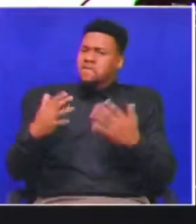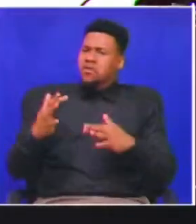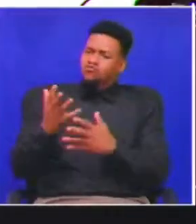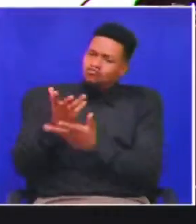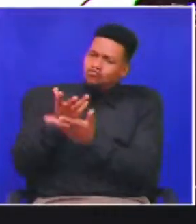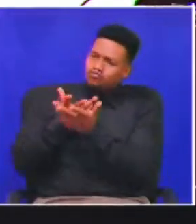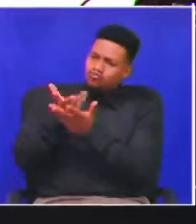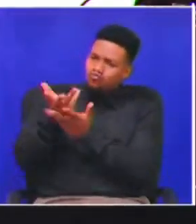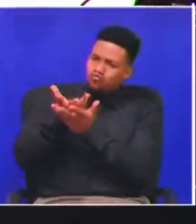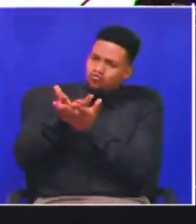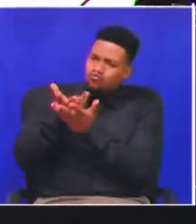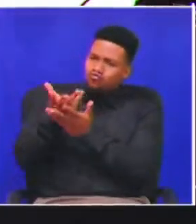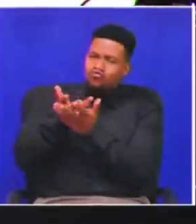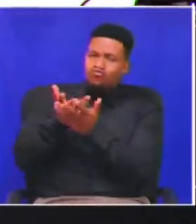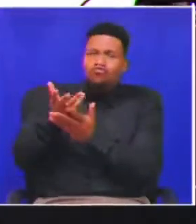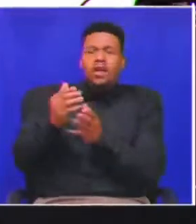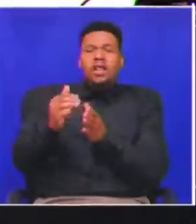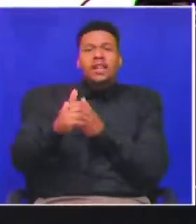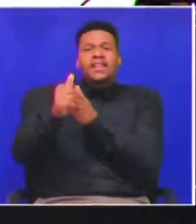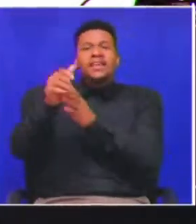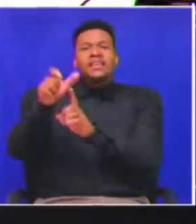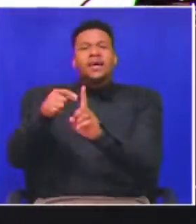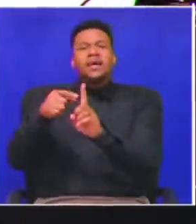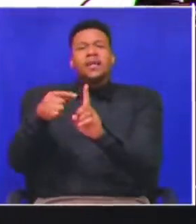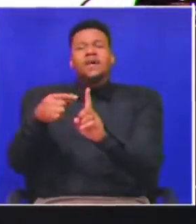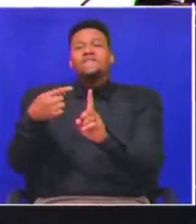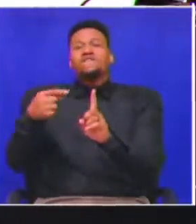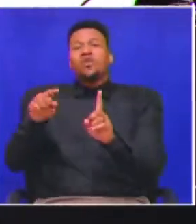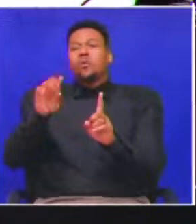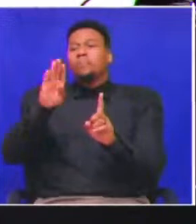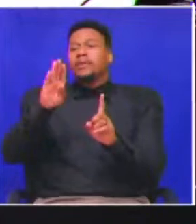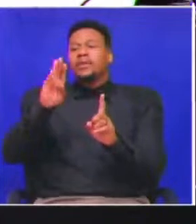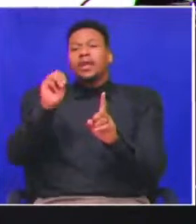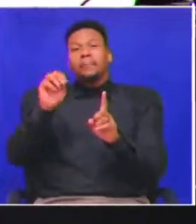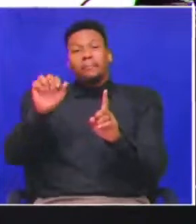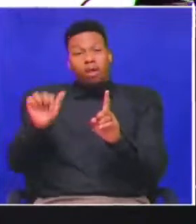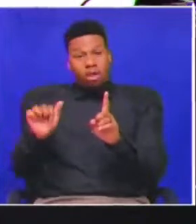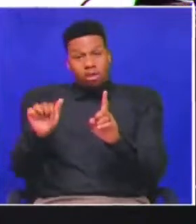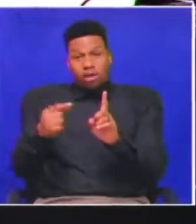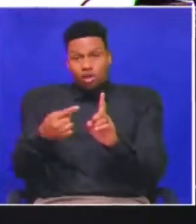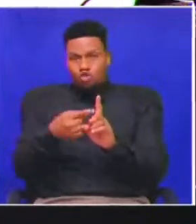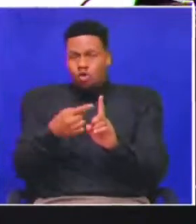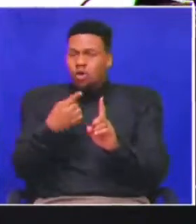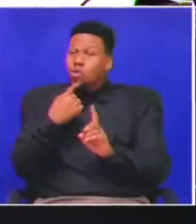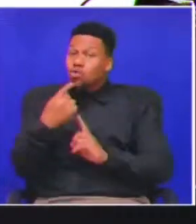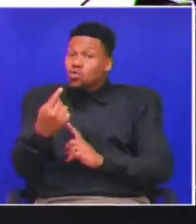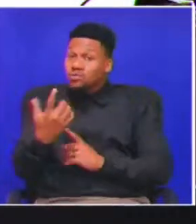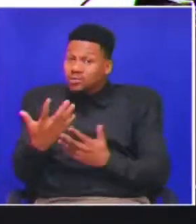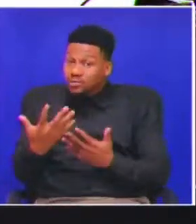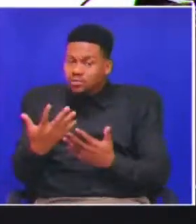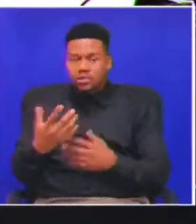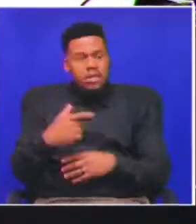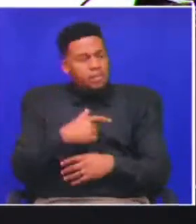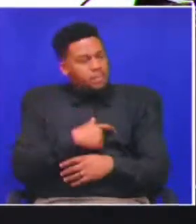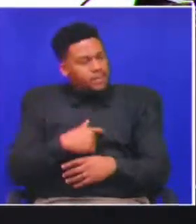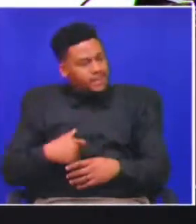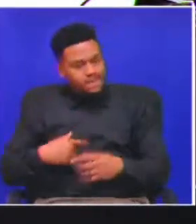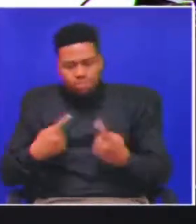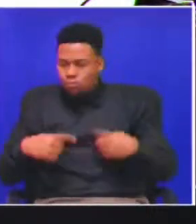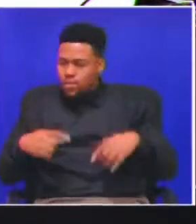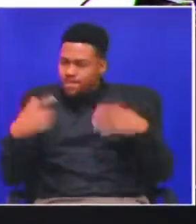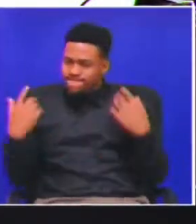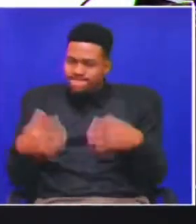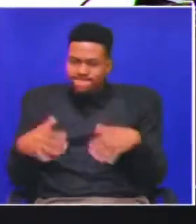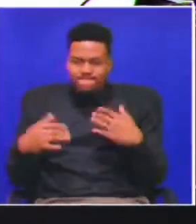of the BMA, and he was saying, Mr. President, we are making great success